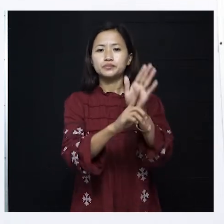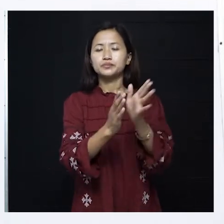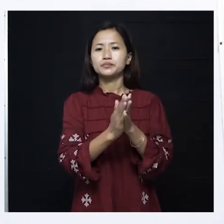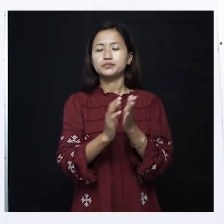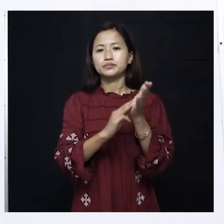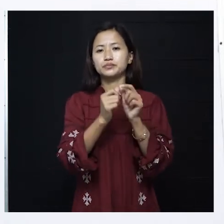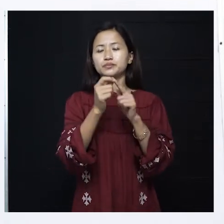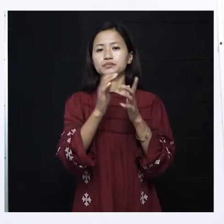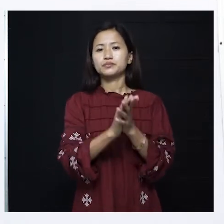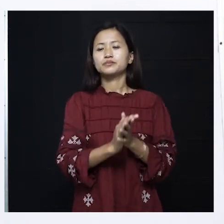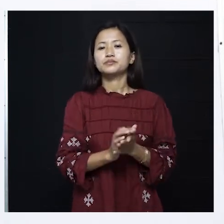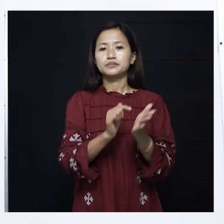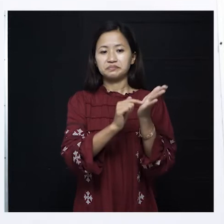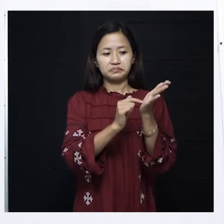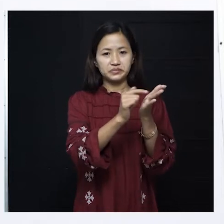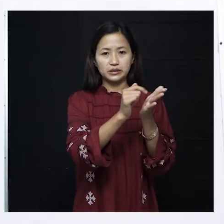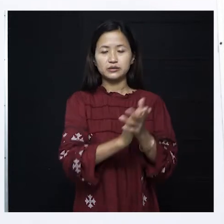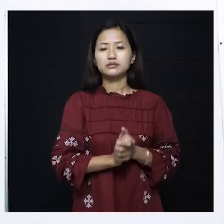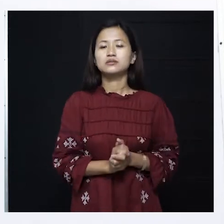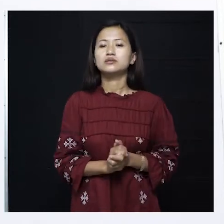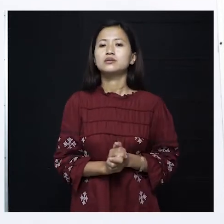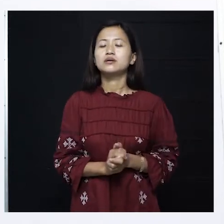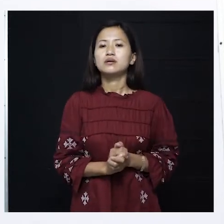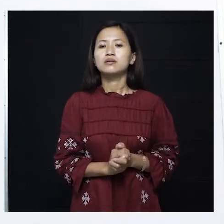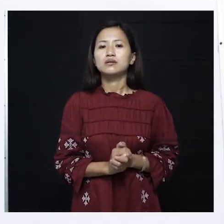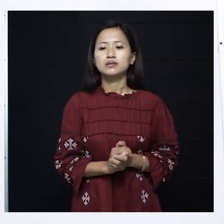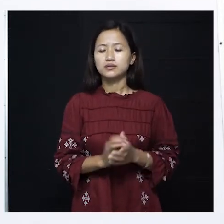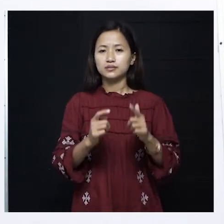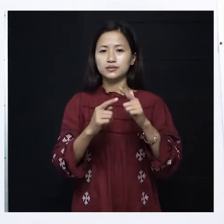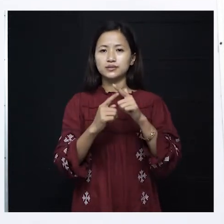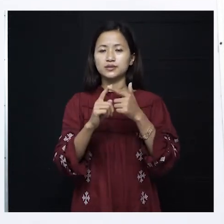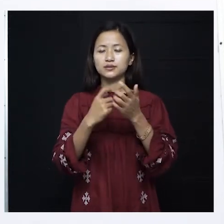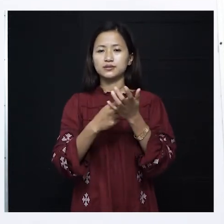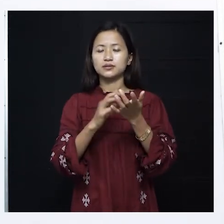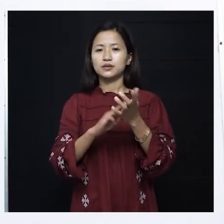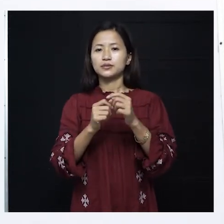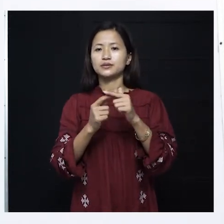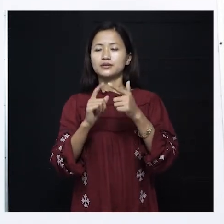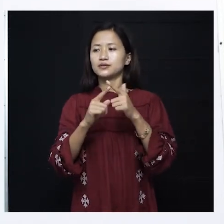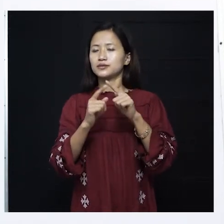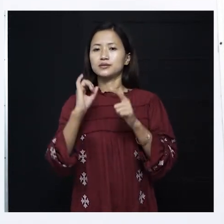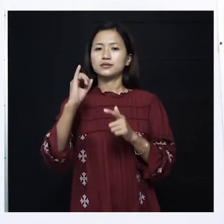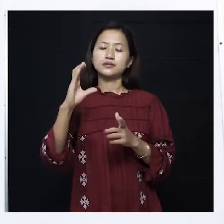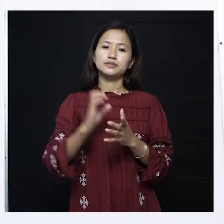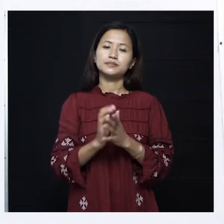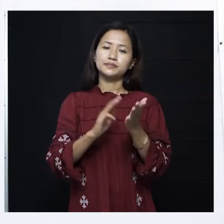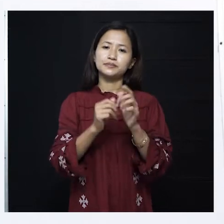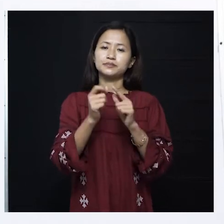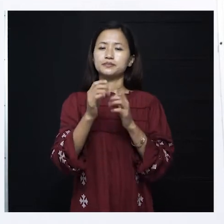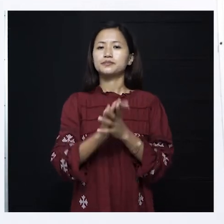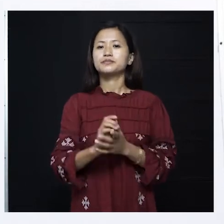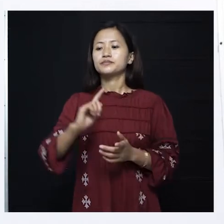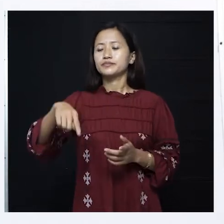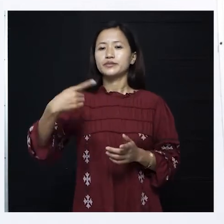us those indication, those are called as the thematic maps, okay? Then the next one